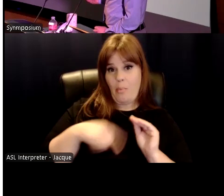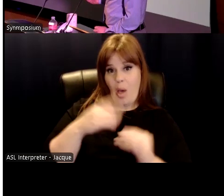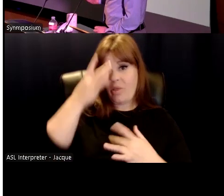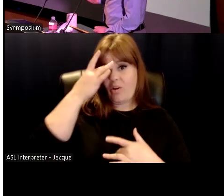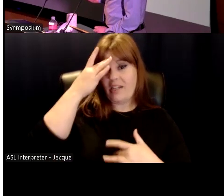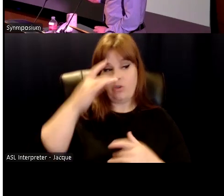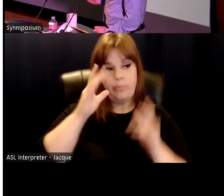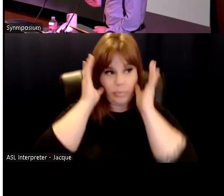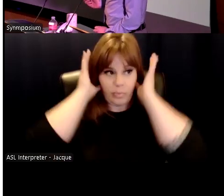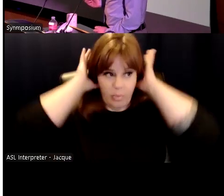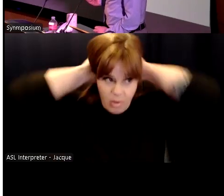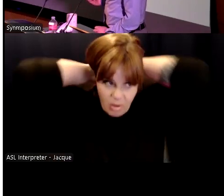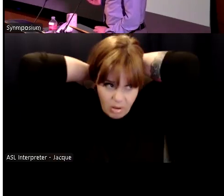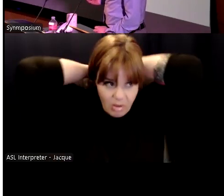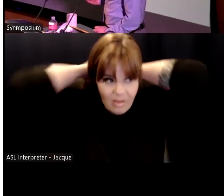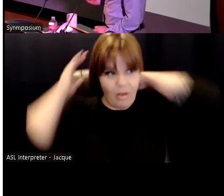Oh, oops,